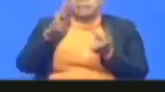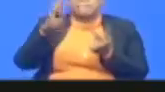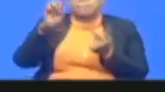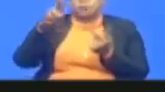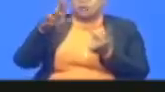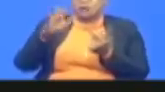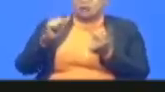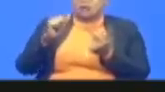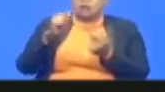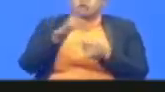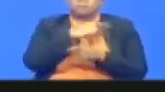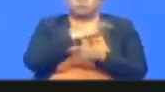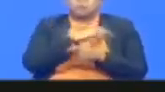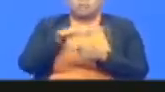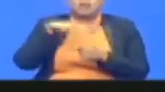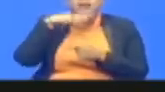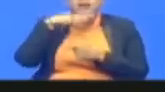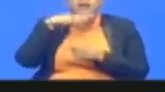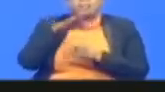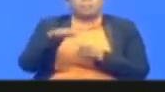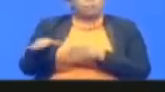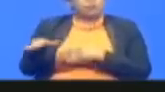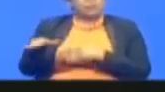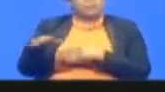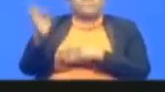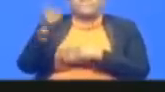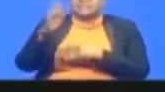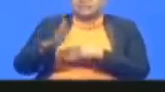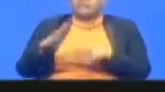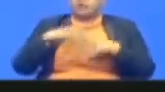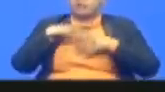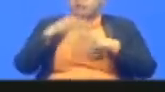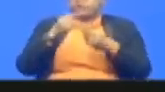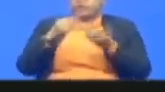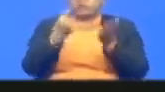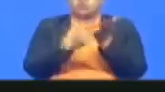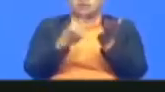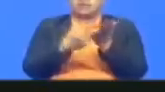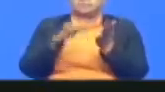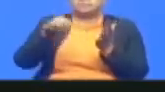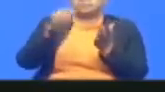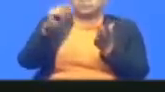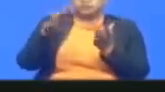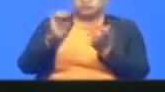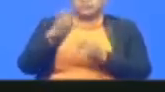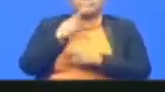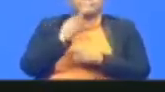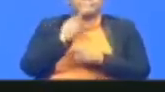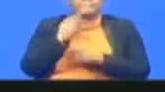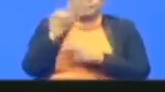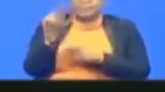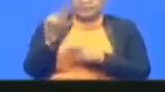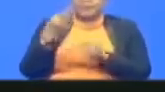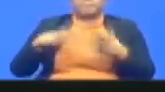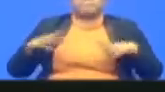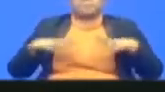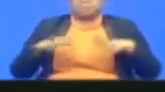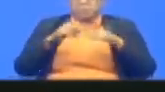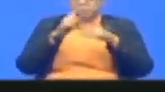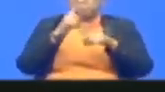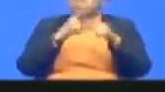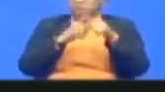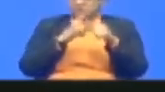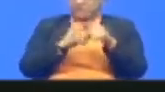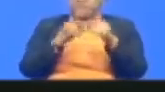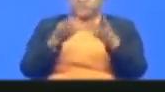Hospital died in the morning. The Minister of Health in Uganda, Jane Asenga, says so far 3 people have tested positive